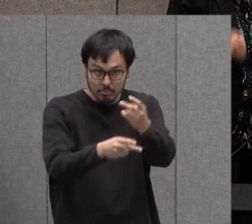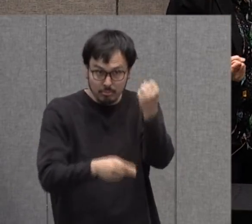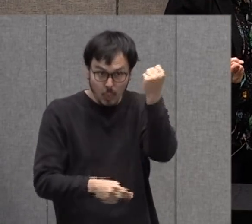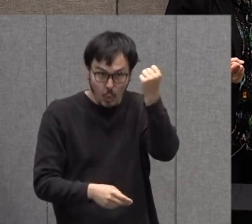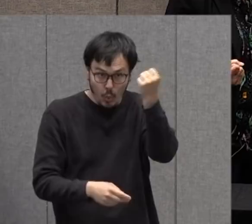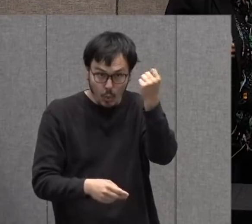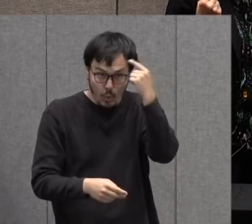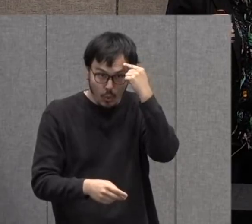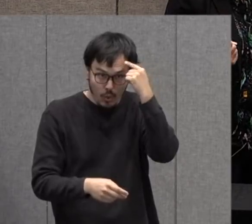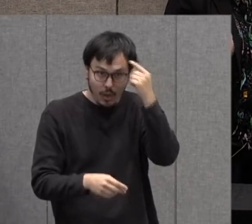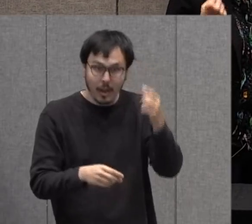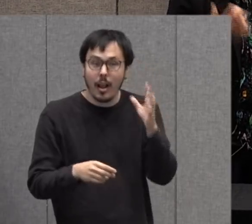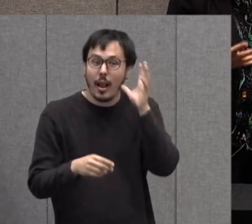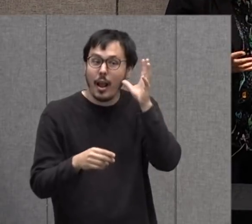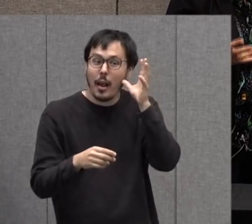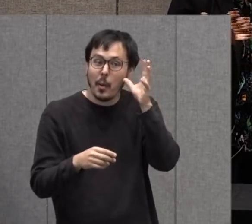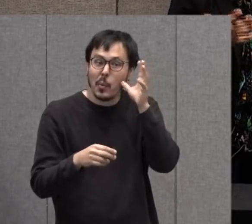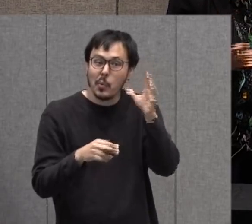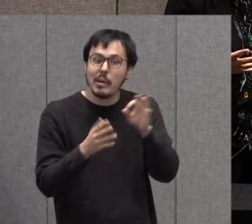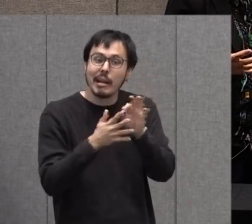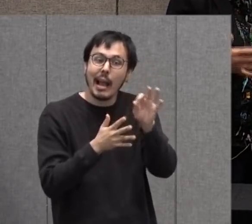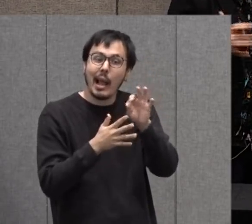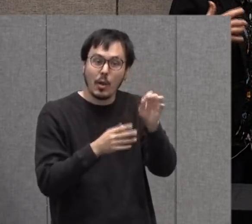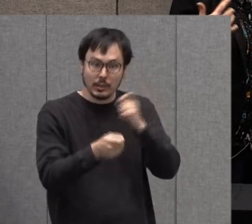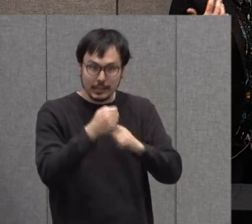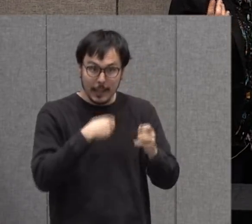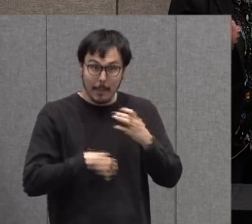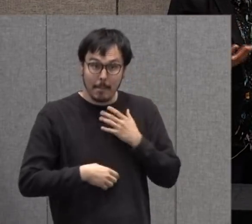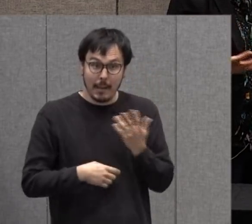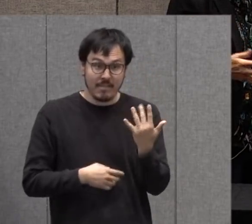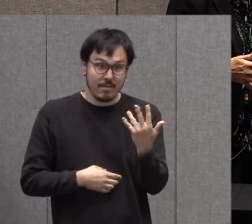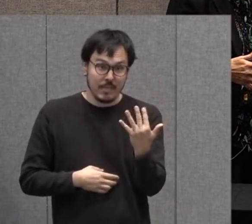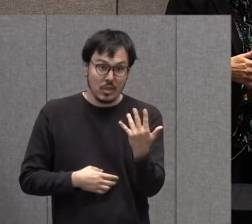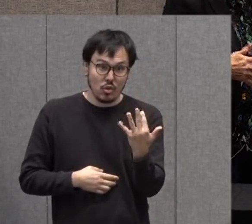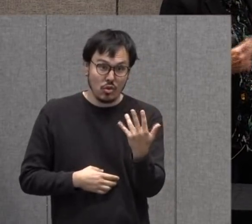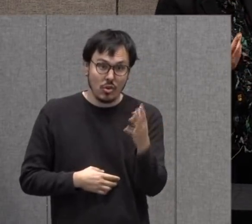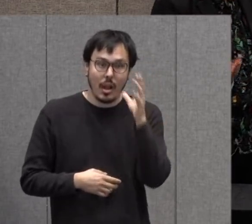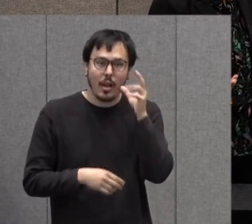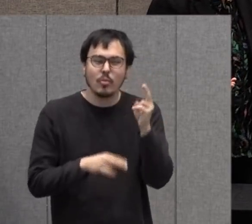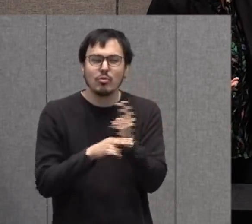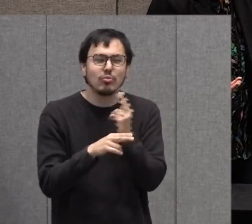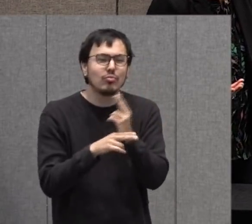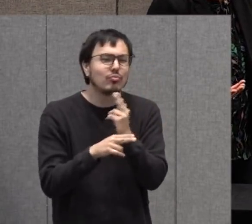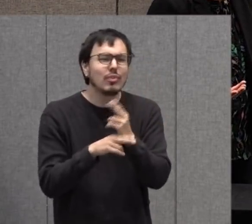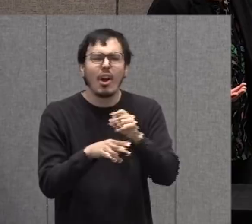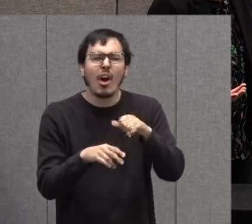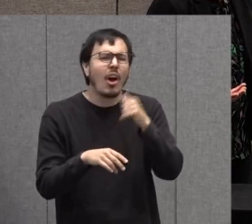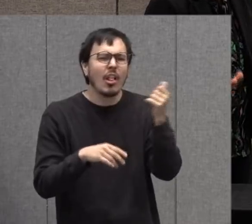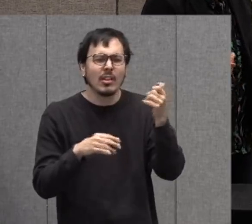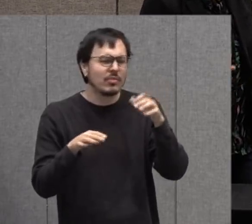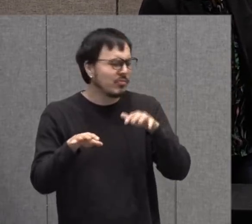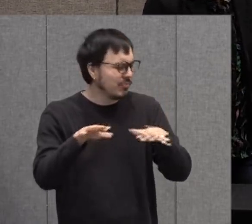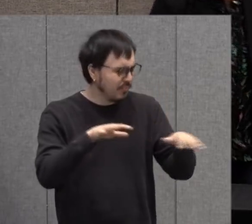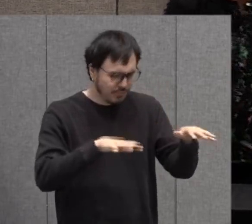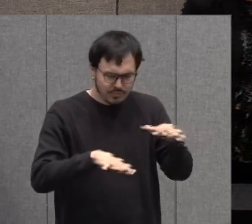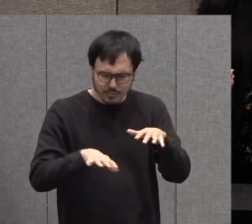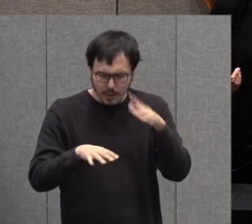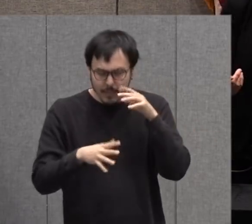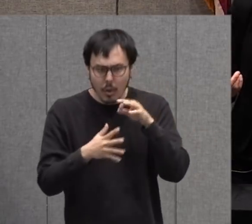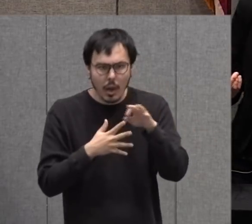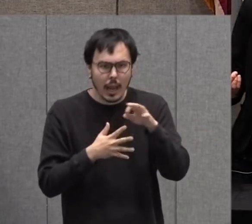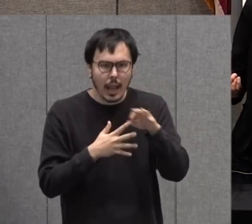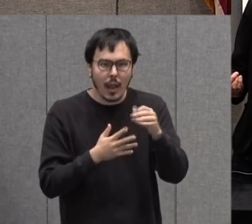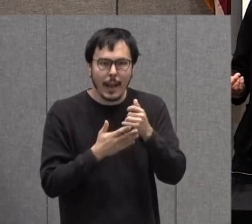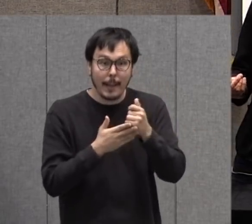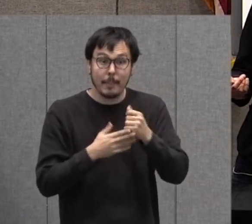And then I'm going to count on, but this time instead of using my fingers, I'm going to count on using some other thing that's beside me. This time I'm going to count